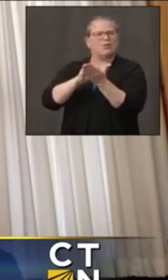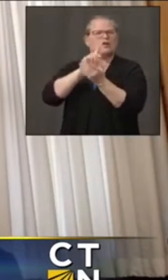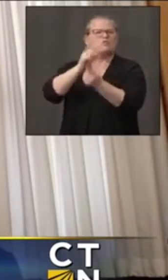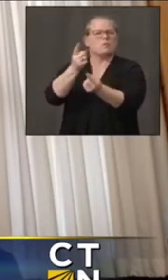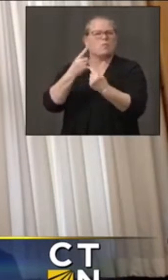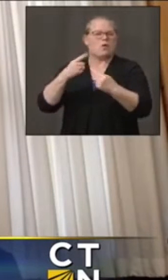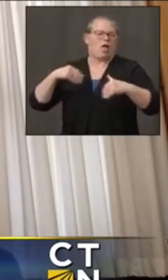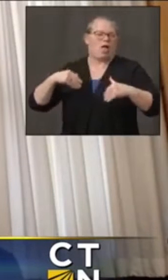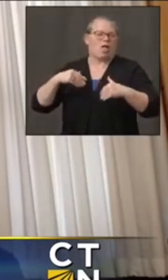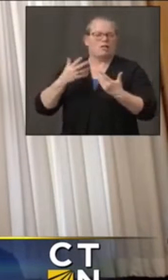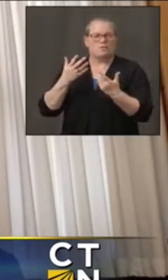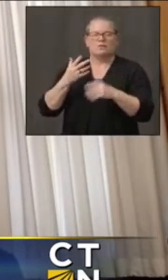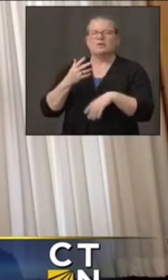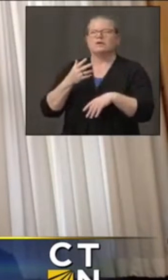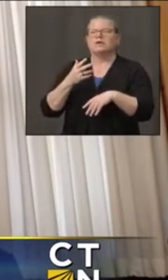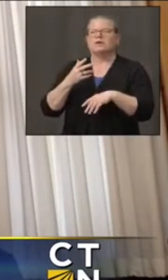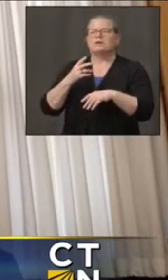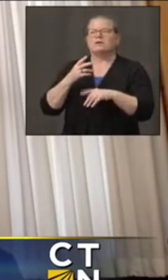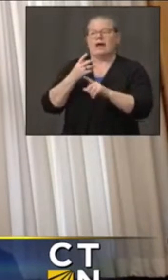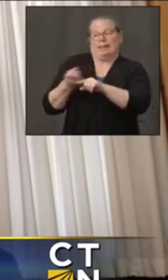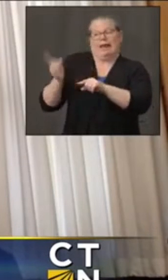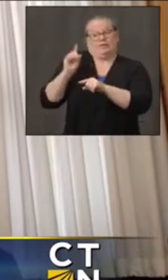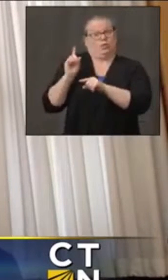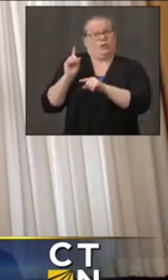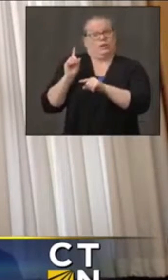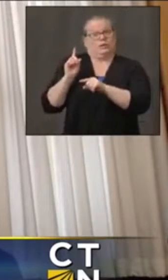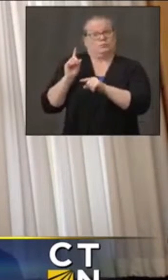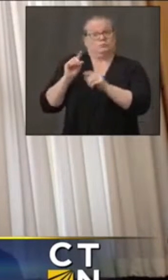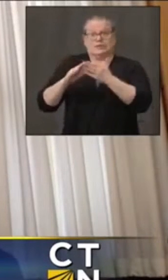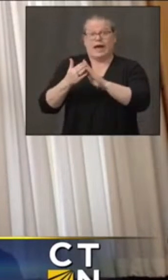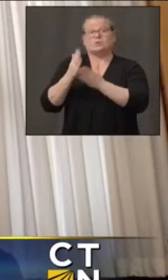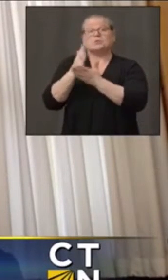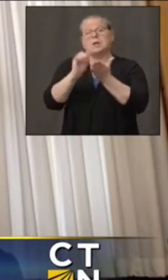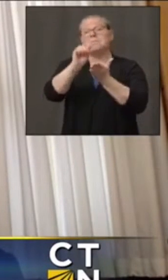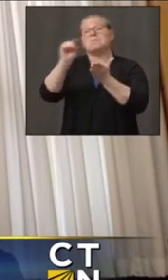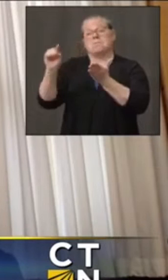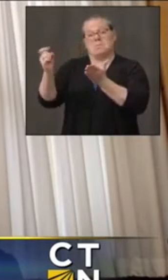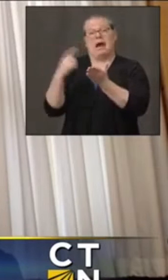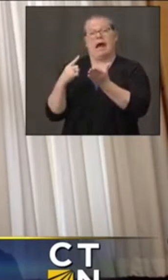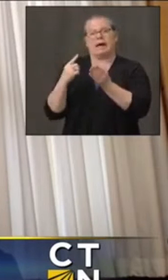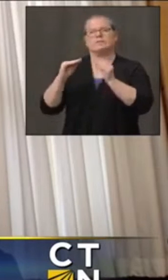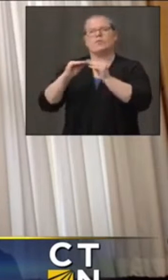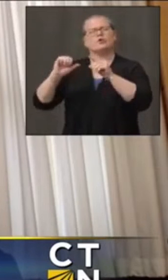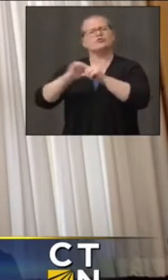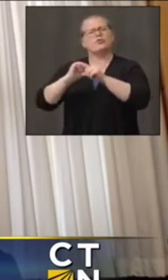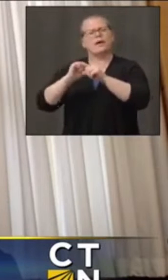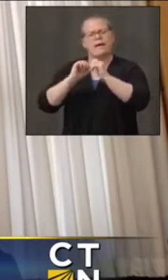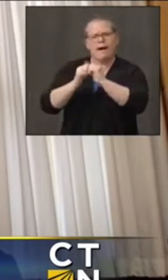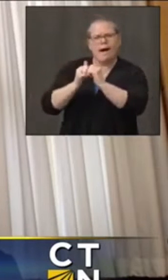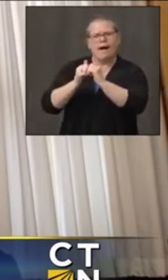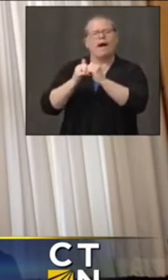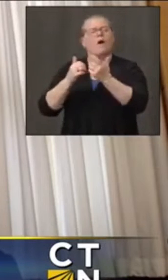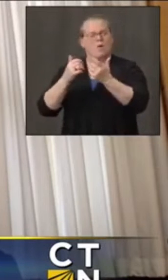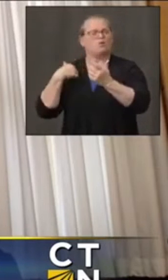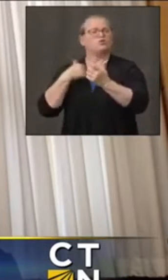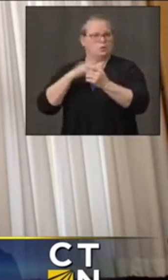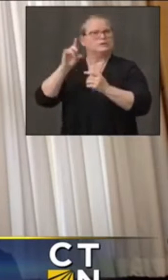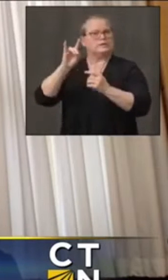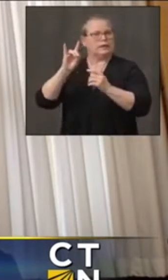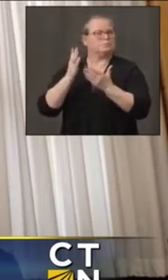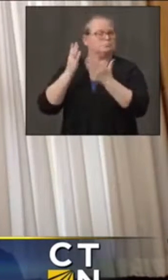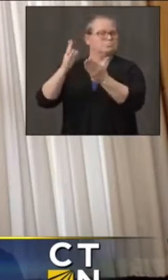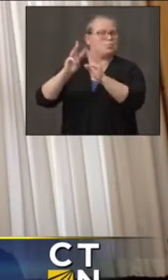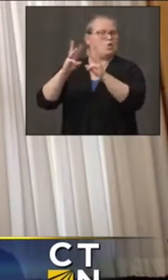request, conducted some additional training last week on, for local health officials and others who may not be as accustomed